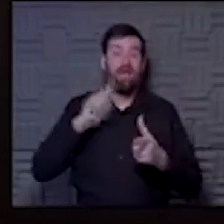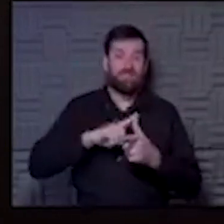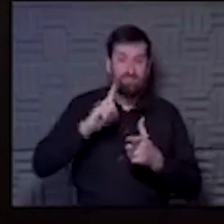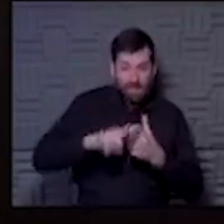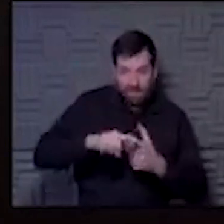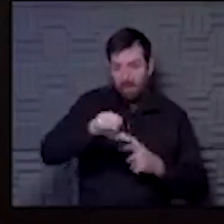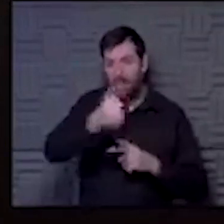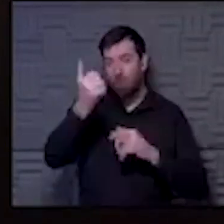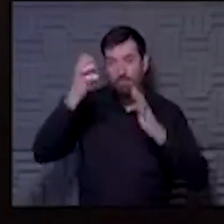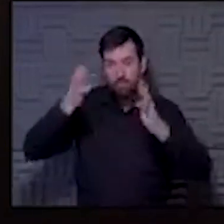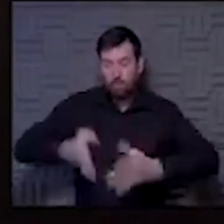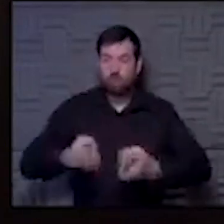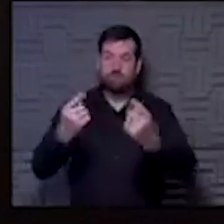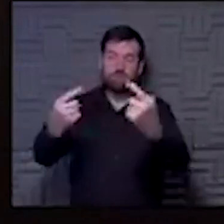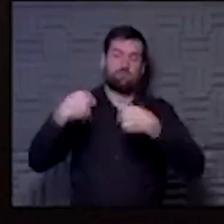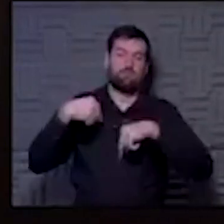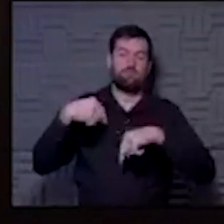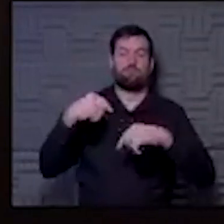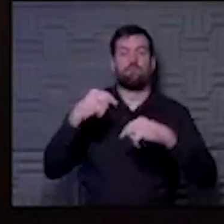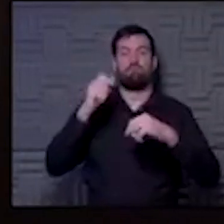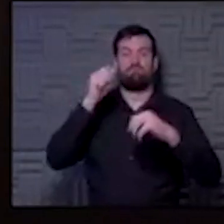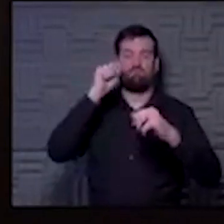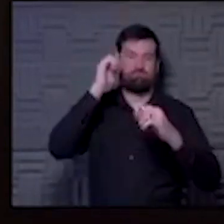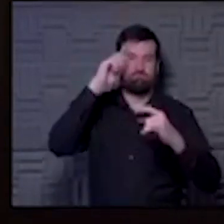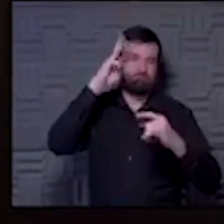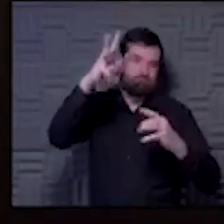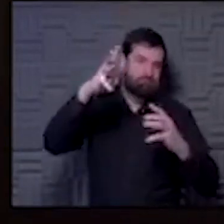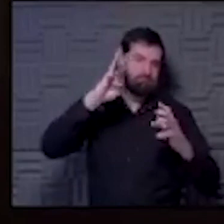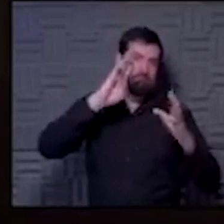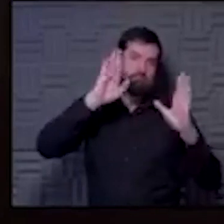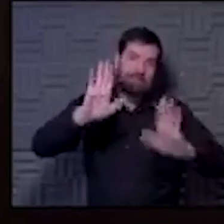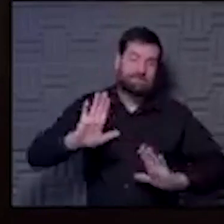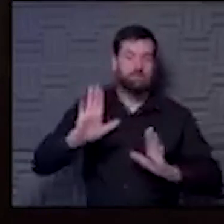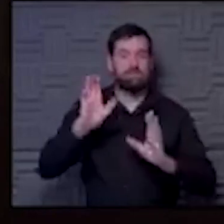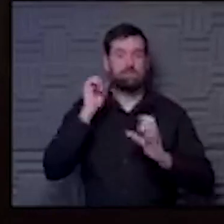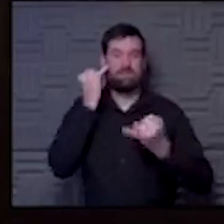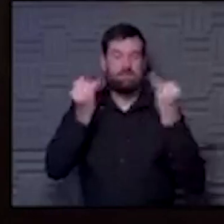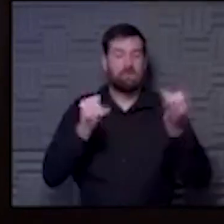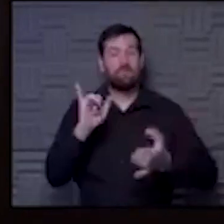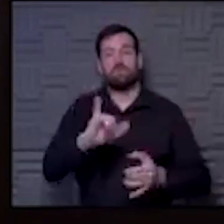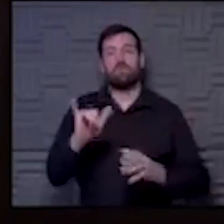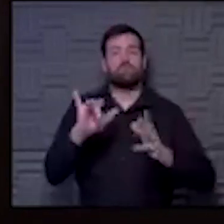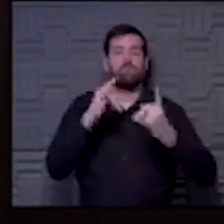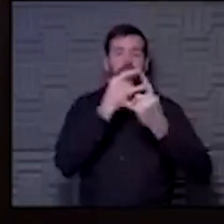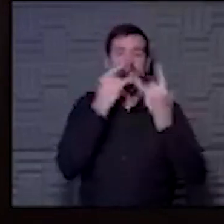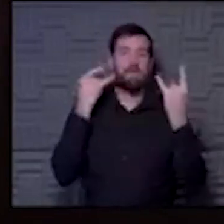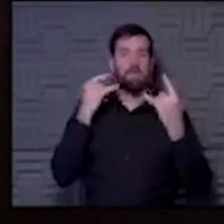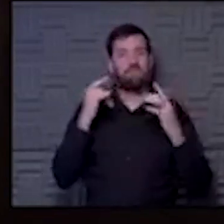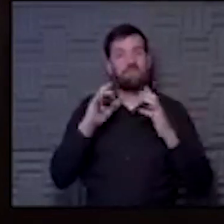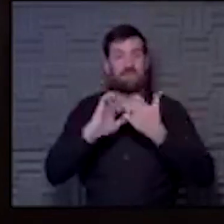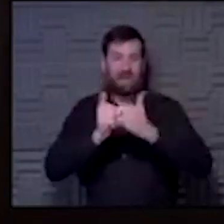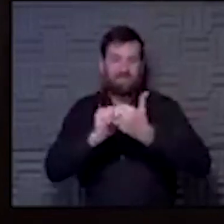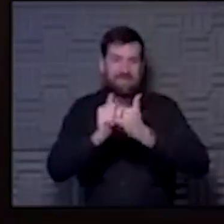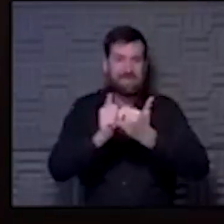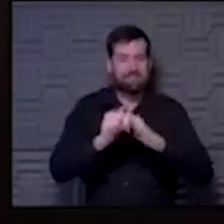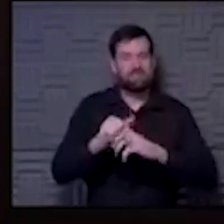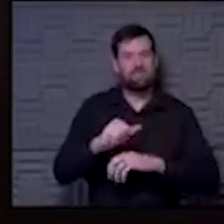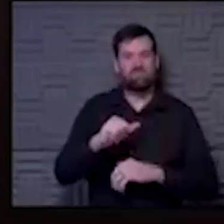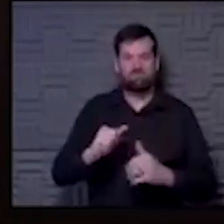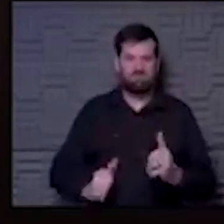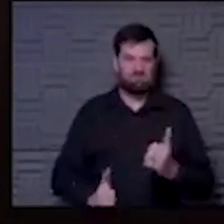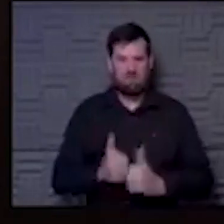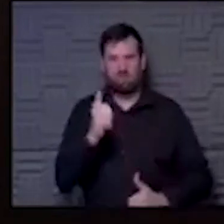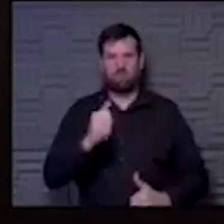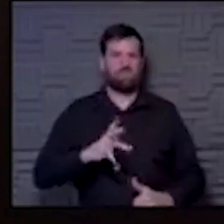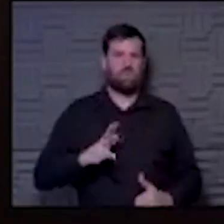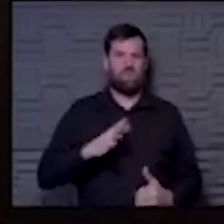person comes up with an amazing idea about, like, for example, coming up with a contest of like the most coolest mask on social media, you know,